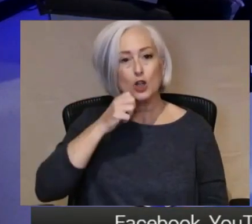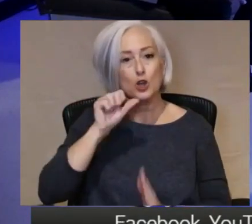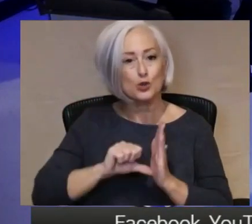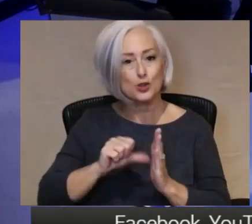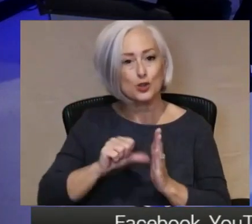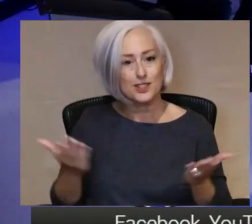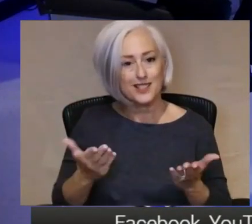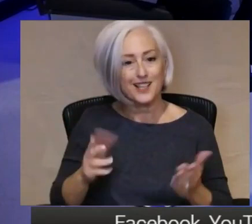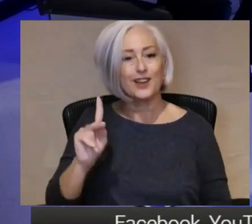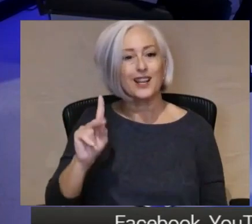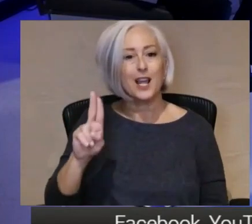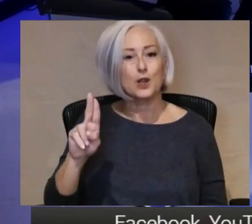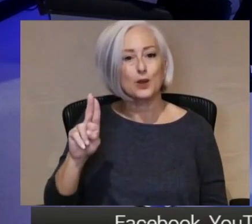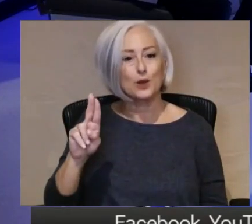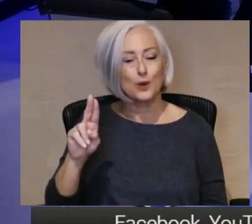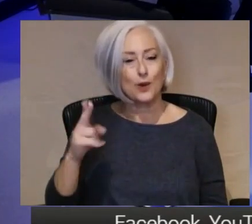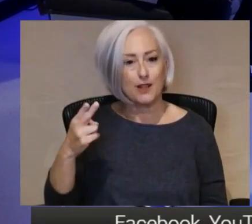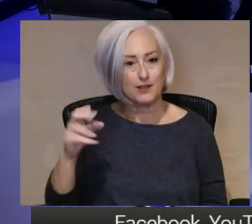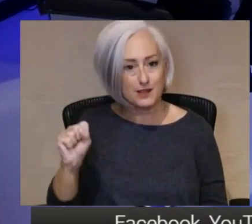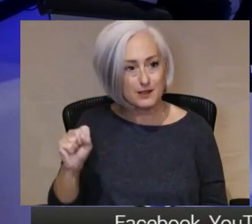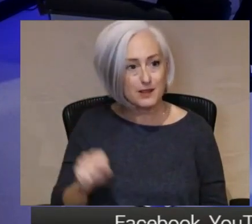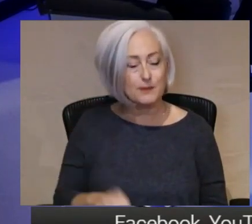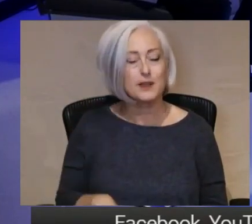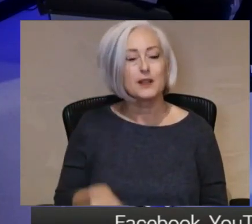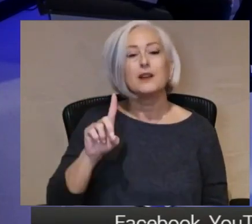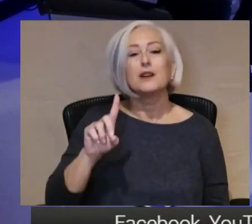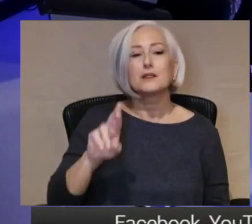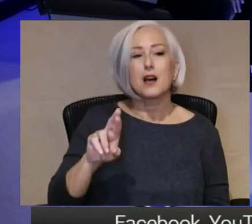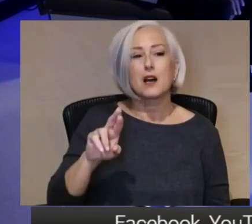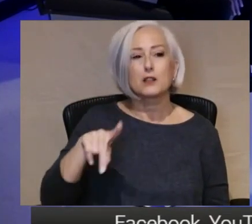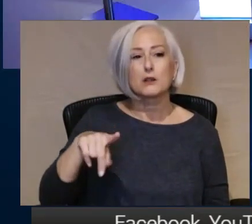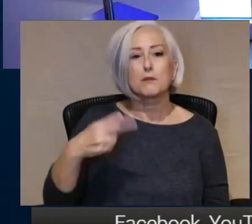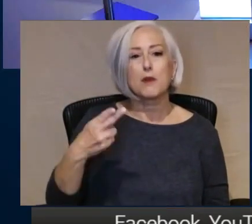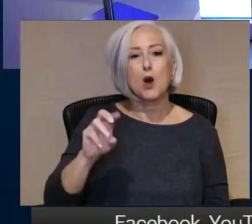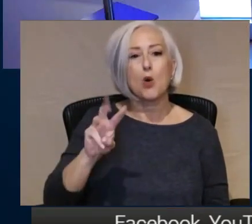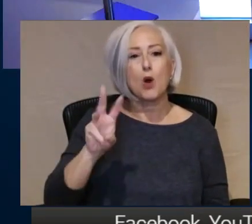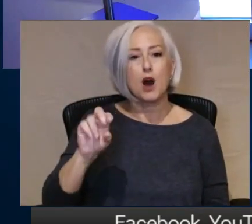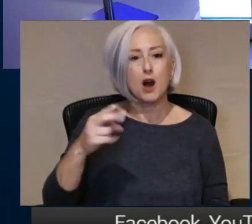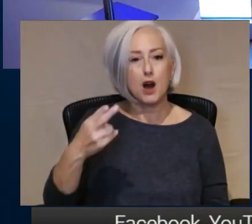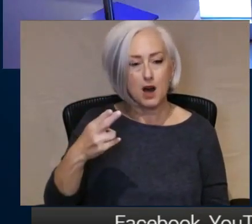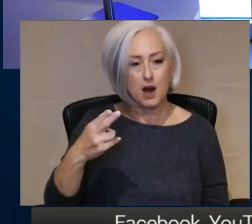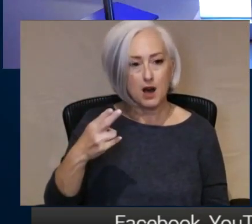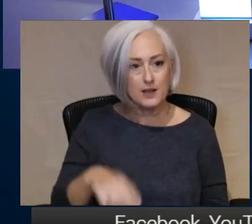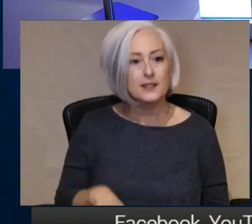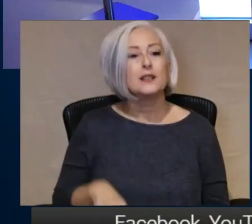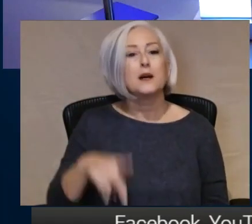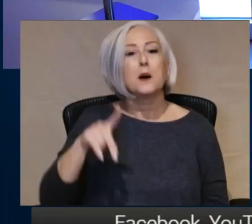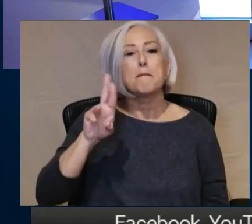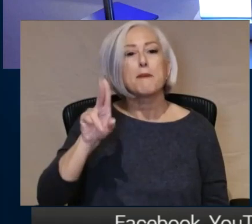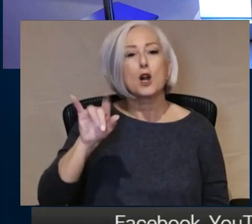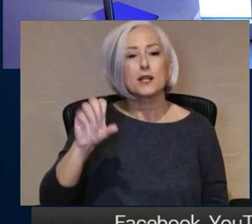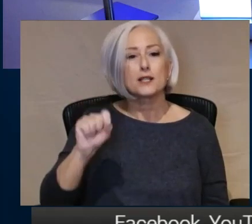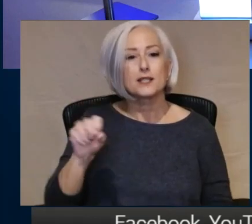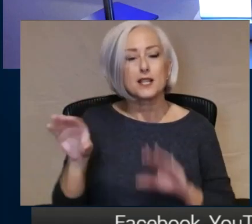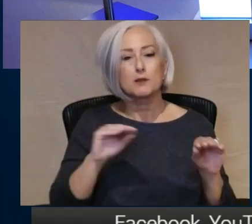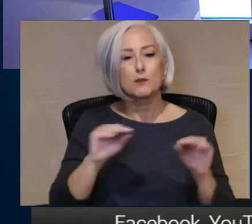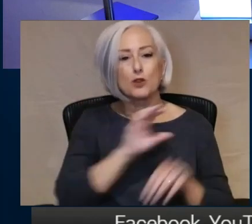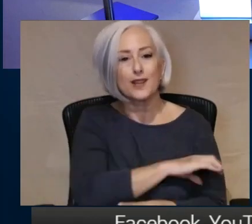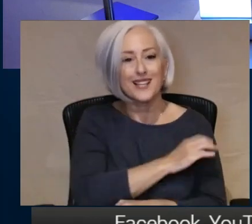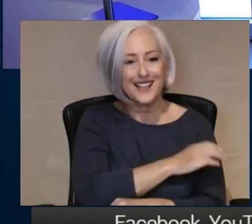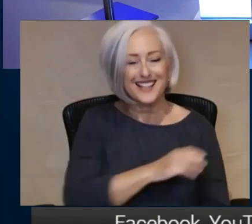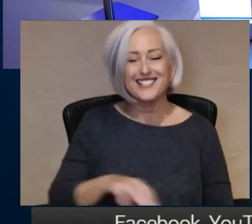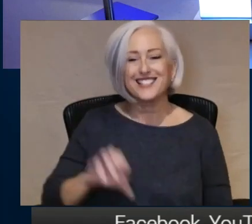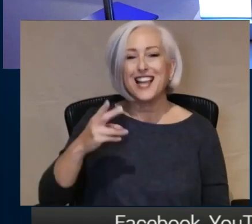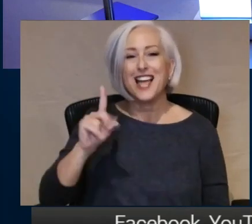Dr. Pahwa, a neurologist and director of the Movement Disorder Clinic. Also joining us via Zoom is Shirley Thurber-Godbold. I said it right, a patient